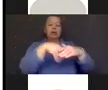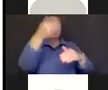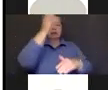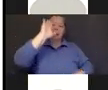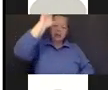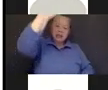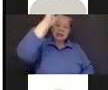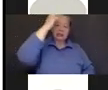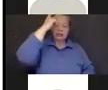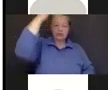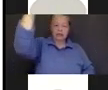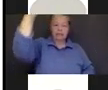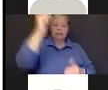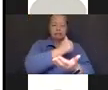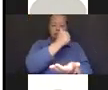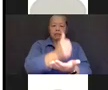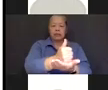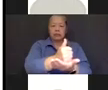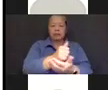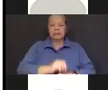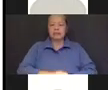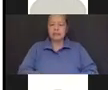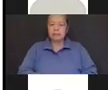dream. Amen.